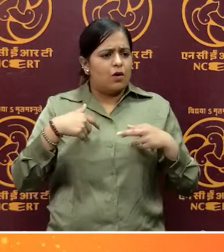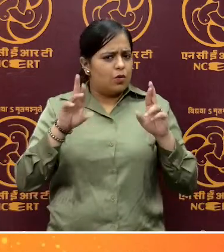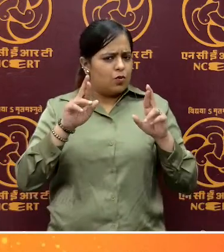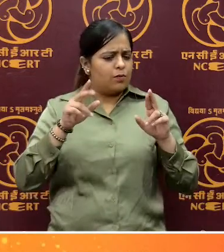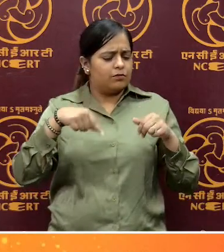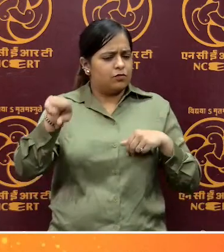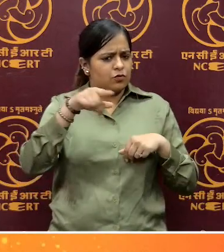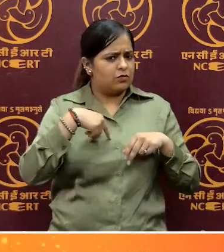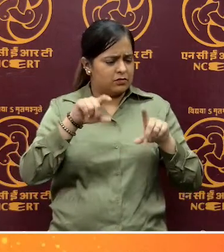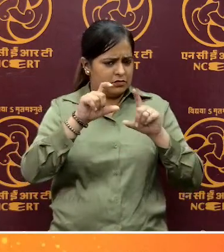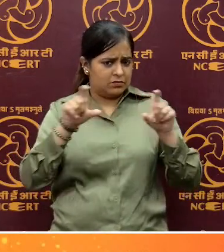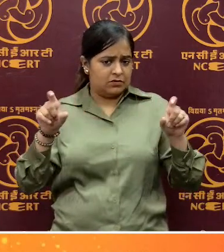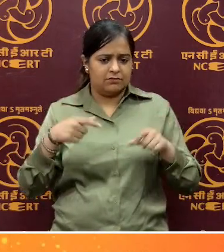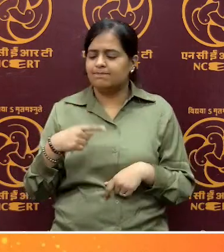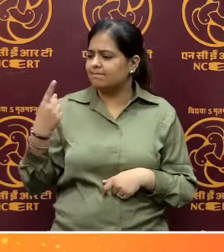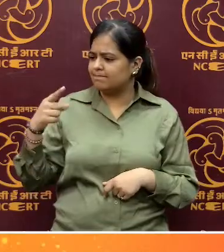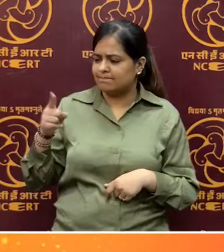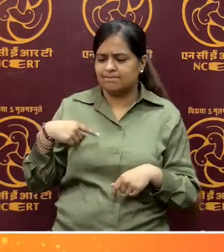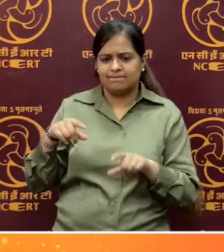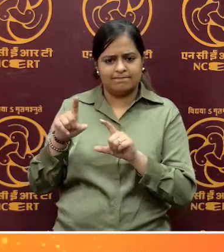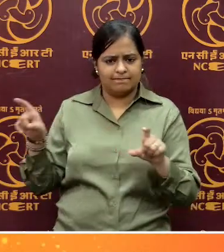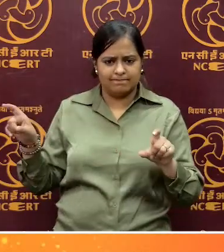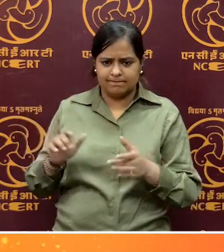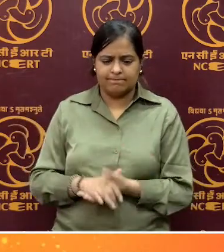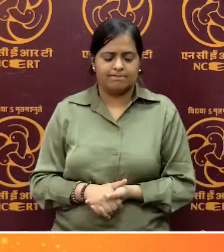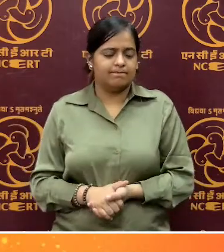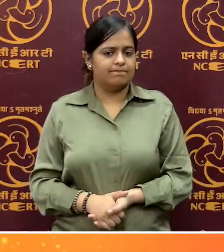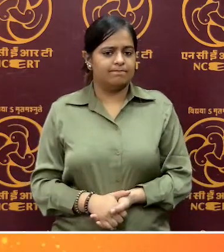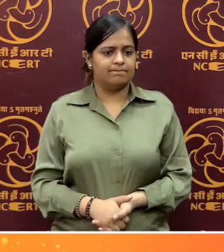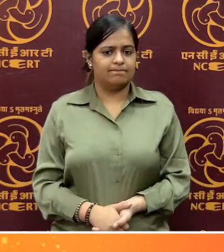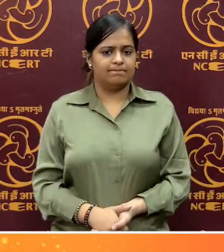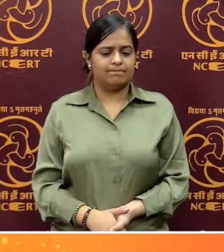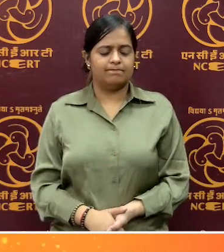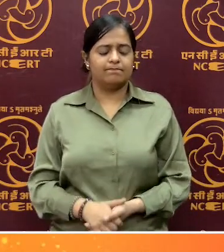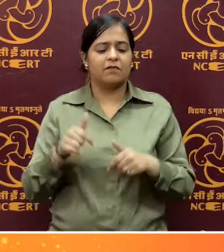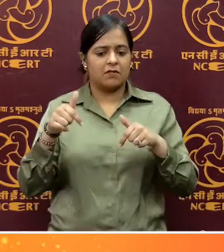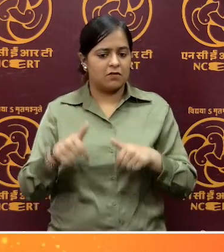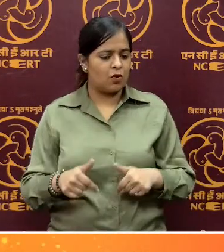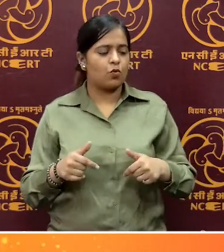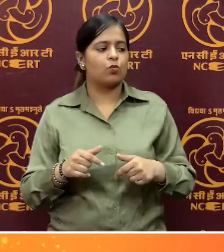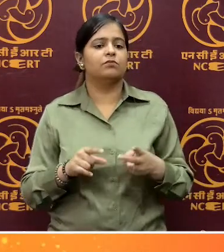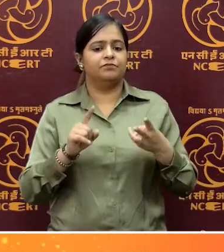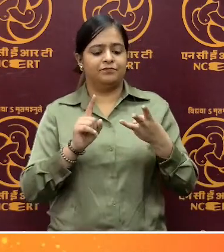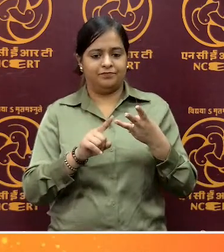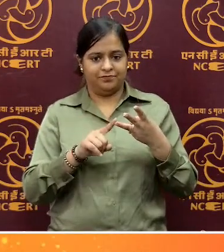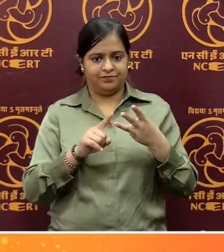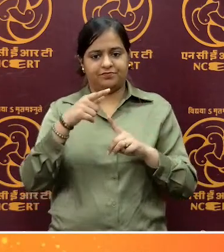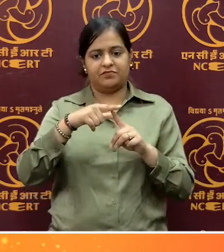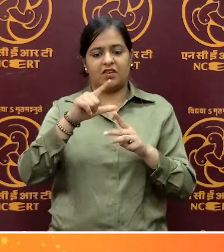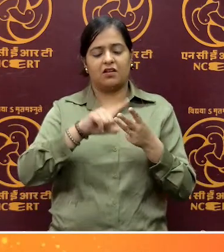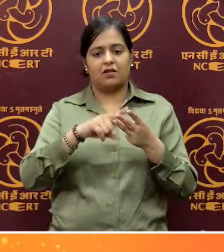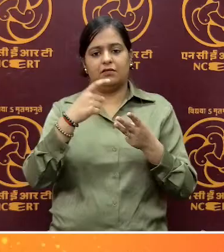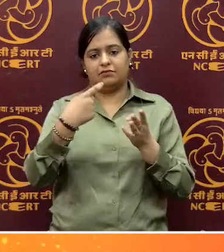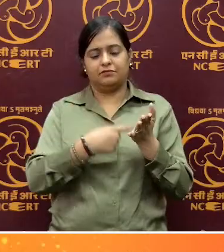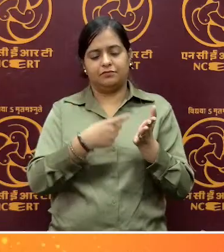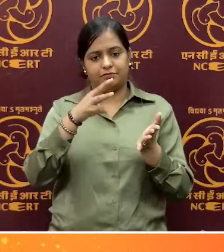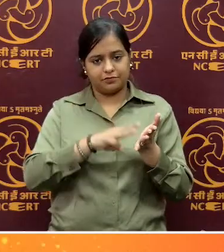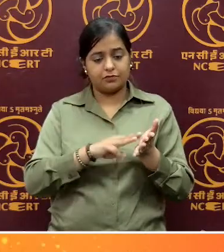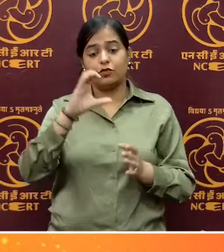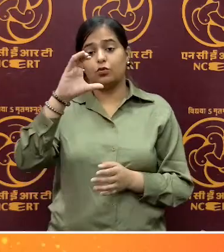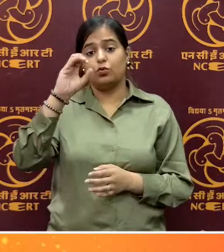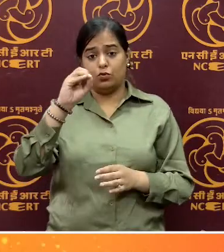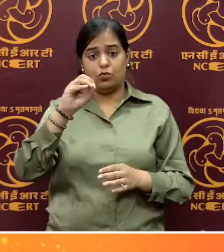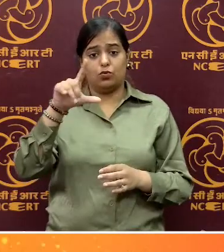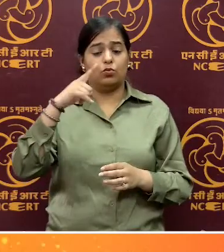part has been made clear. Right, ma'am. Absolutely. Yes. Now we have another term that is known as collinear